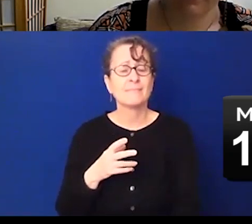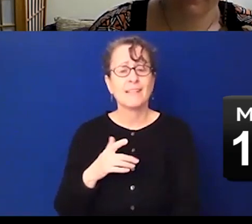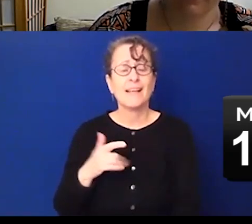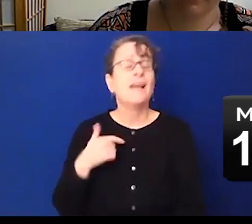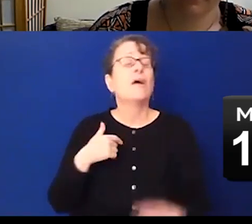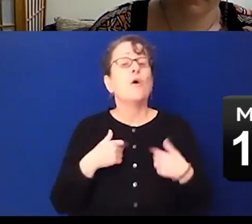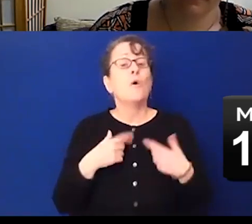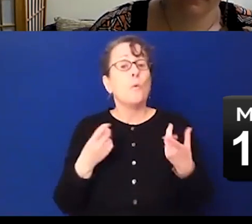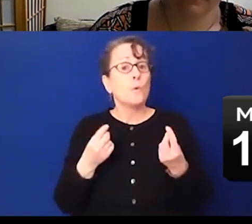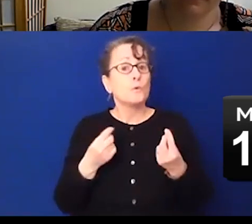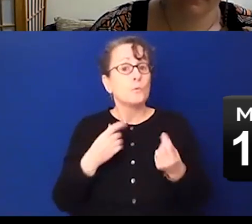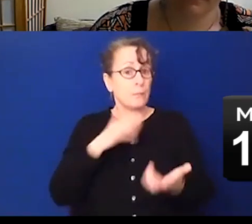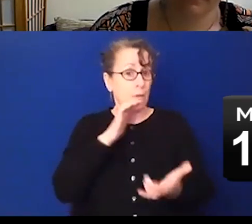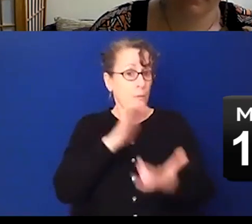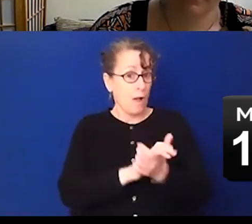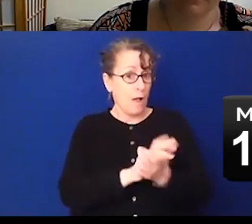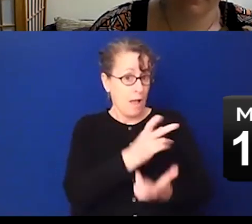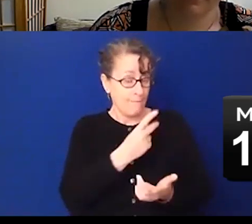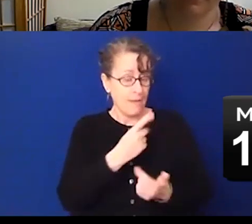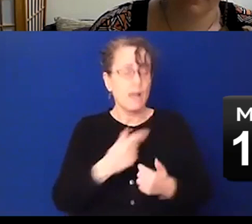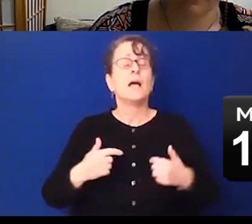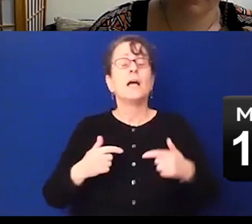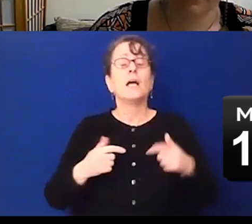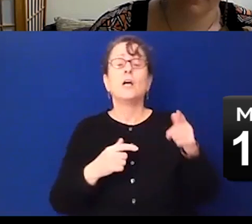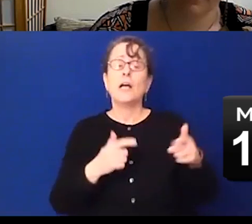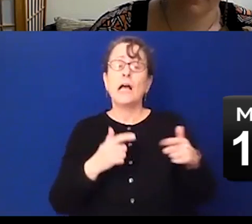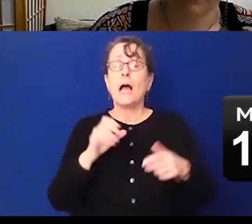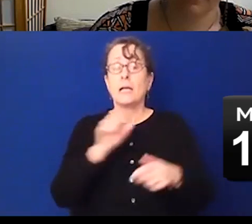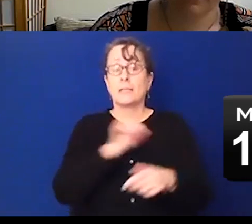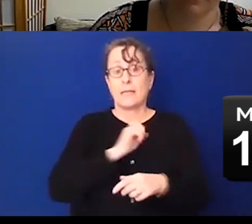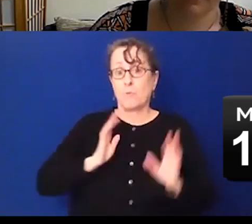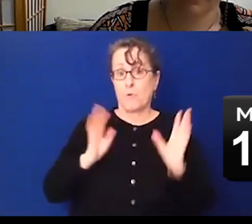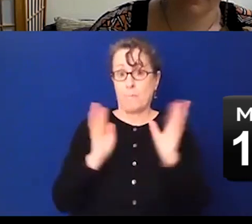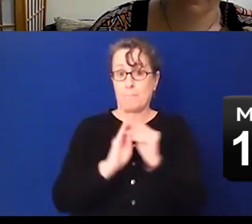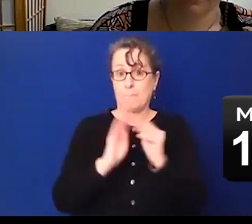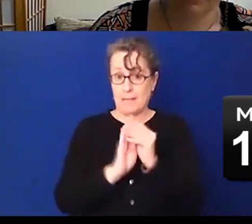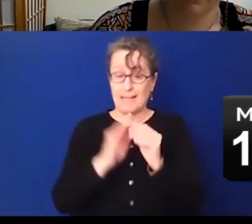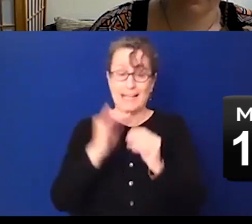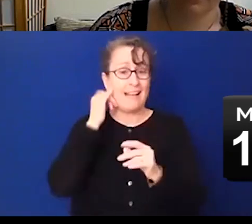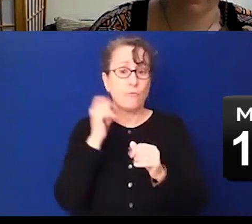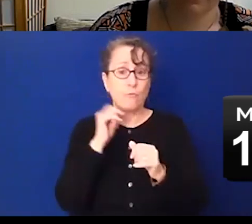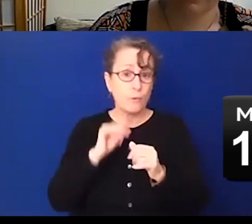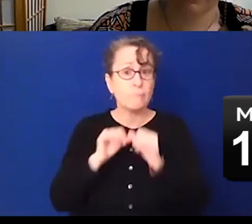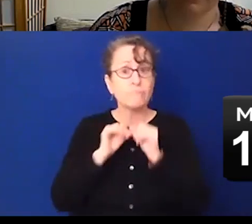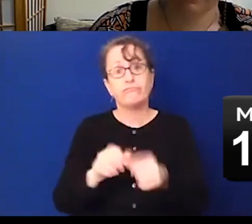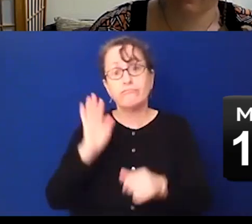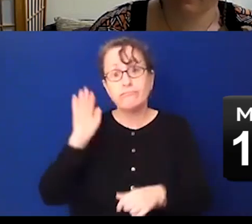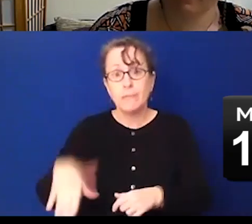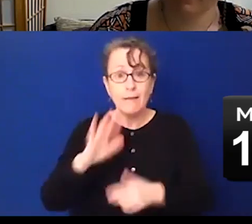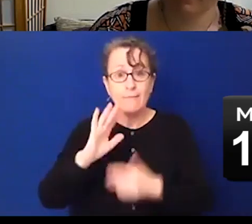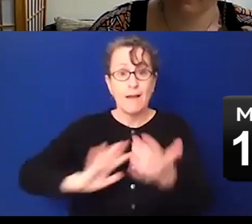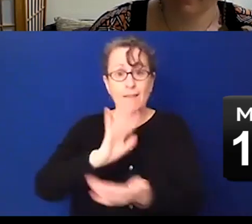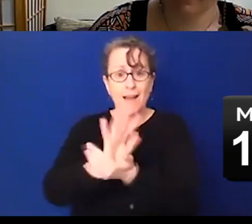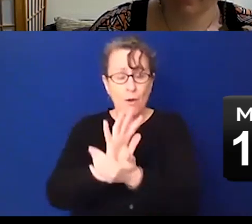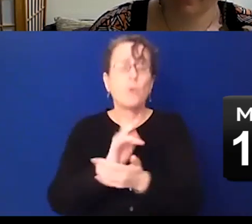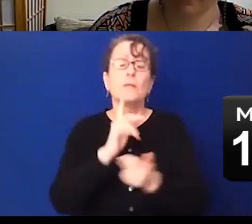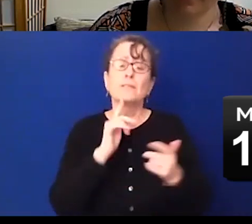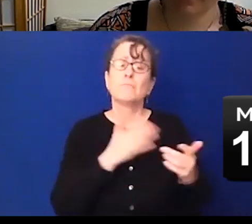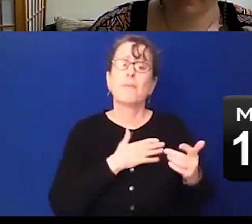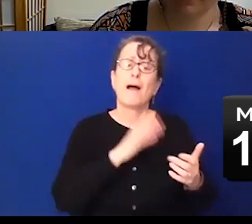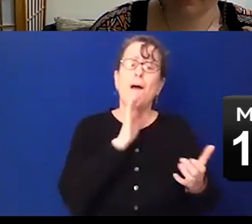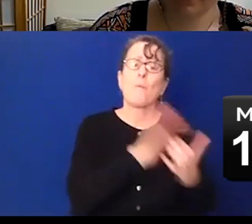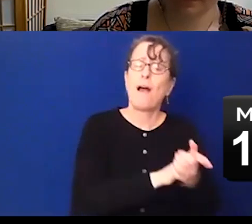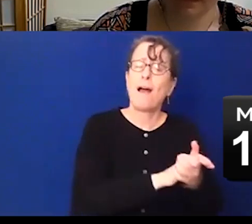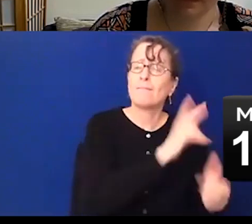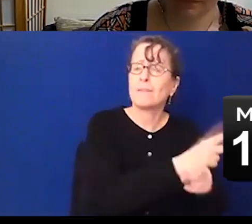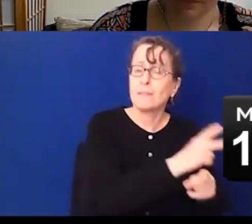kind of balance the full 5 hours tonight, you know? So you do that every day in your life, you know,